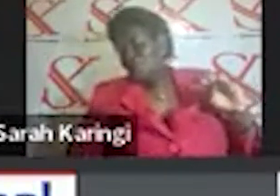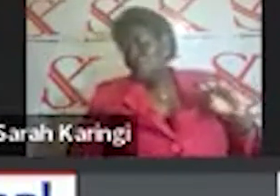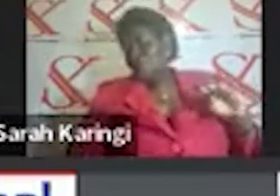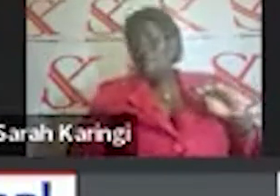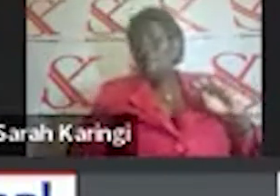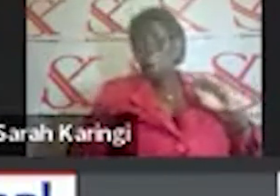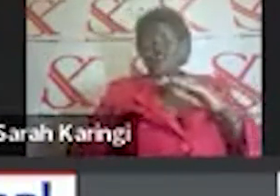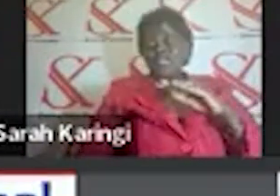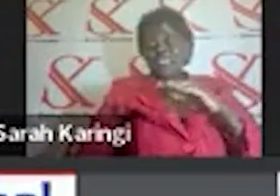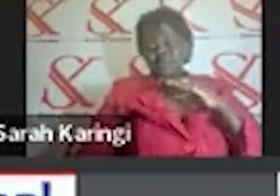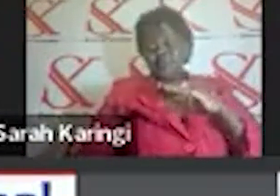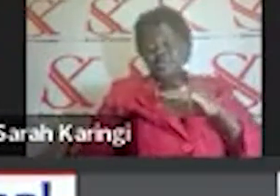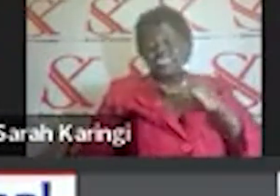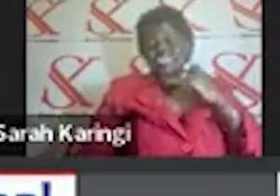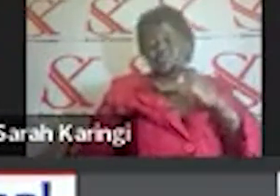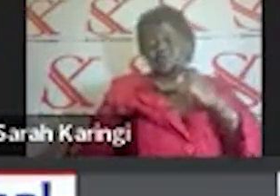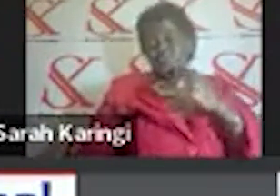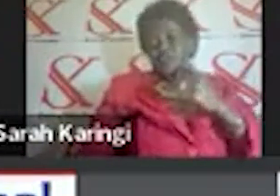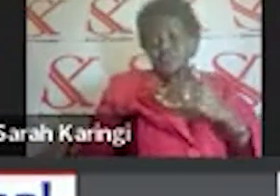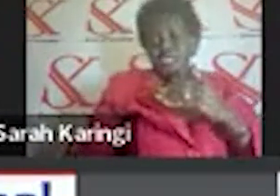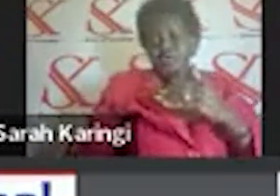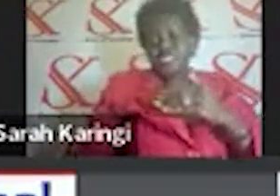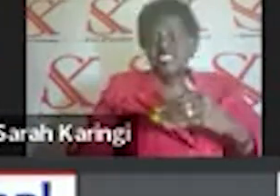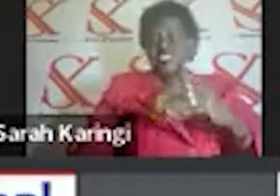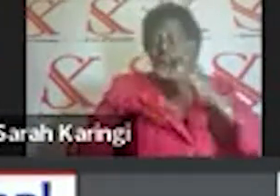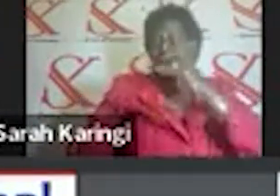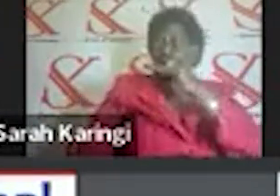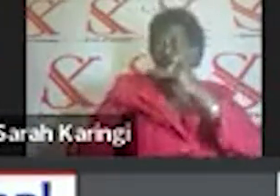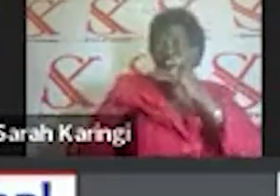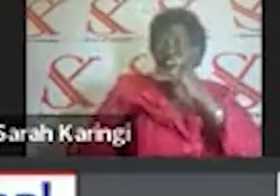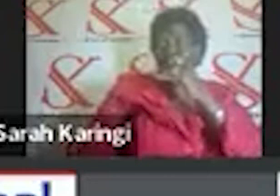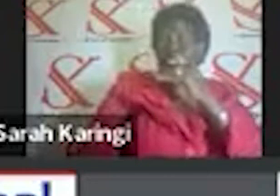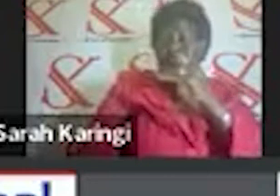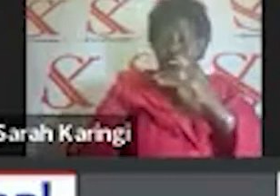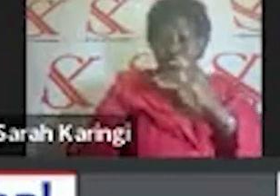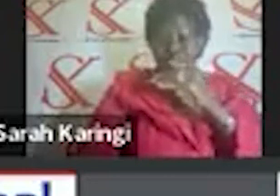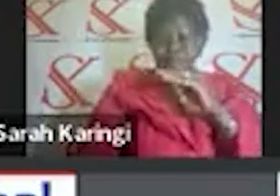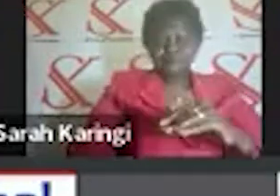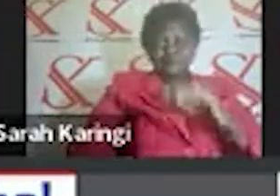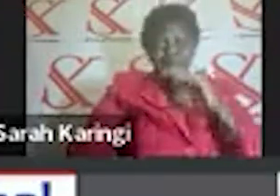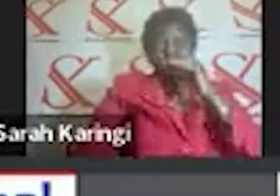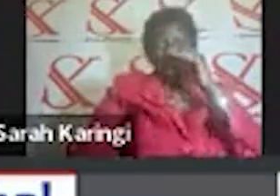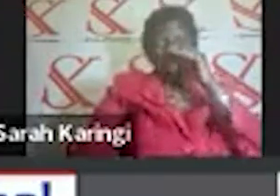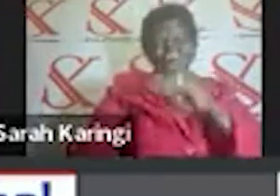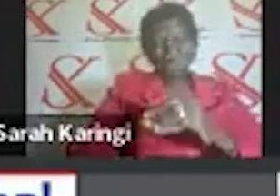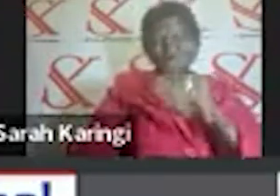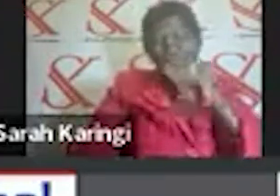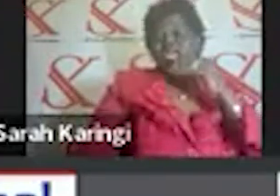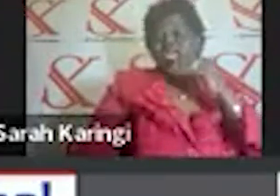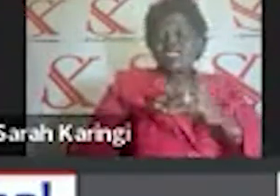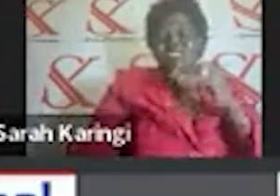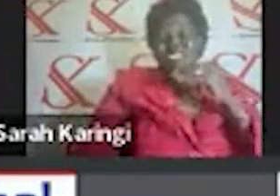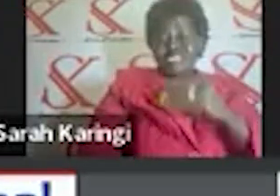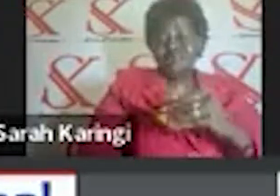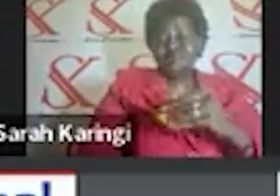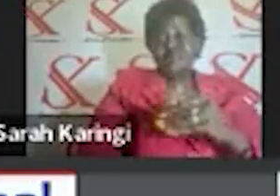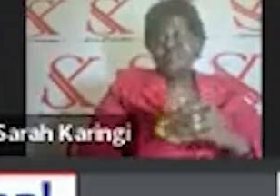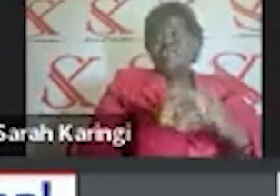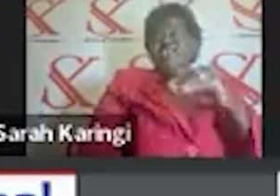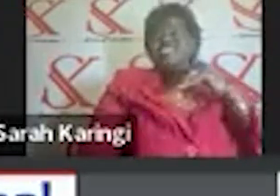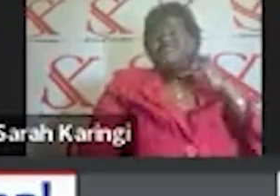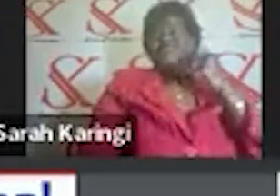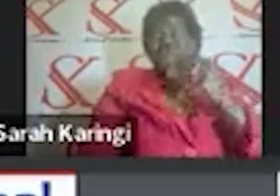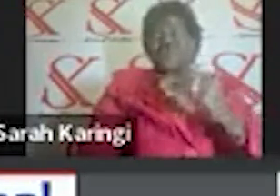shoe, for a man's shoe, I remember the kind of shoe he was wearing. He told me, you know what, Madam Sarah, the reason why us we are